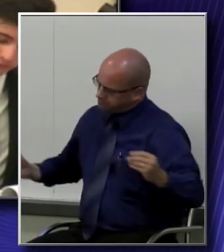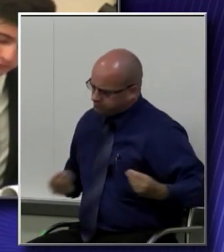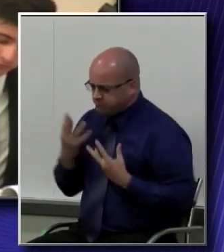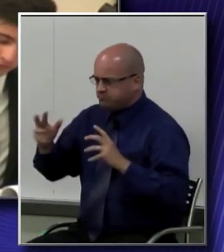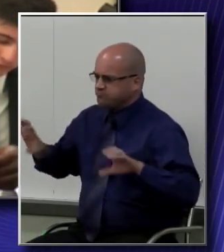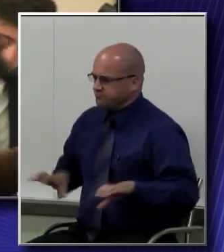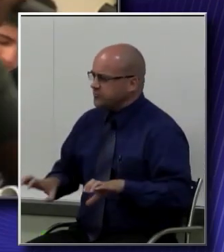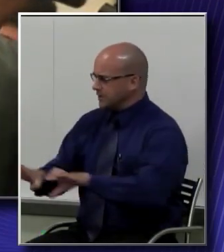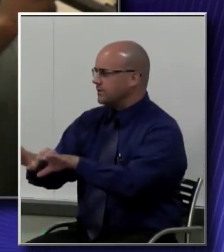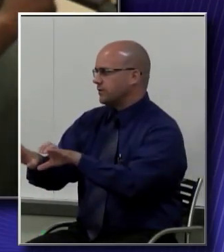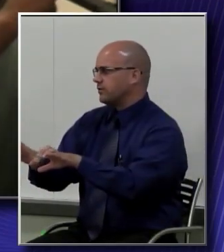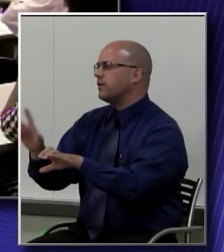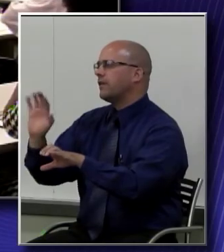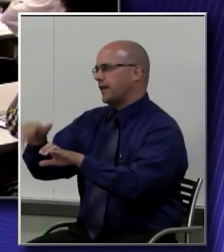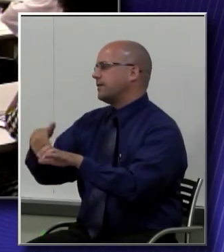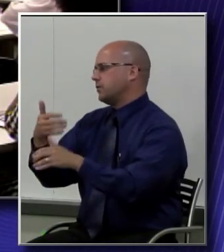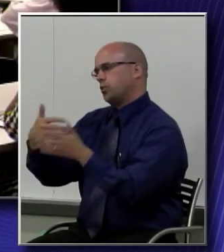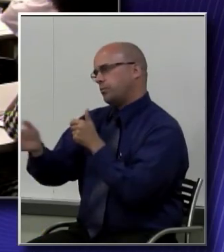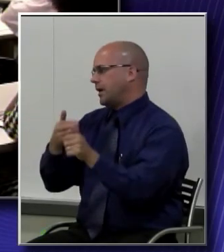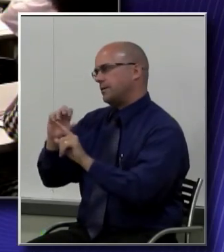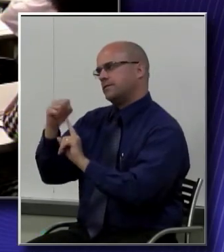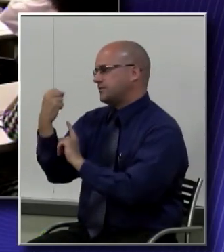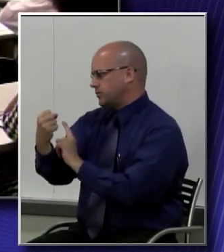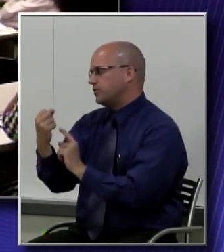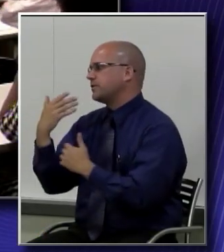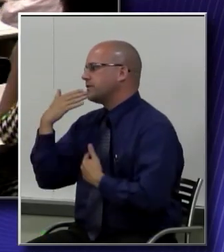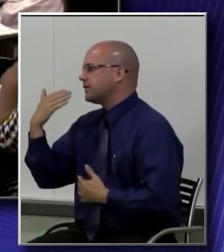circumstance. Thank you. Thank you.